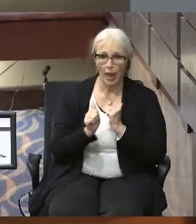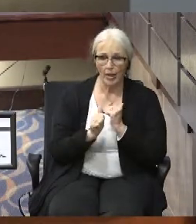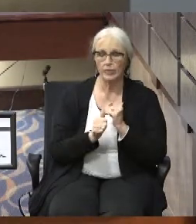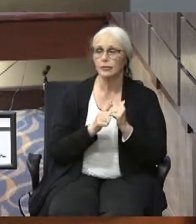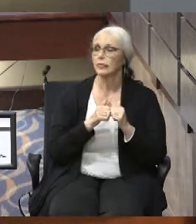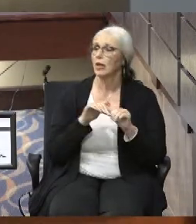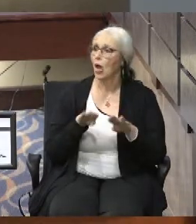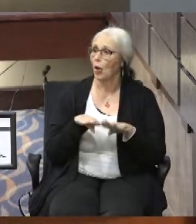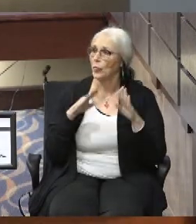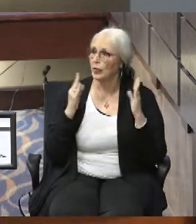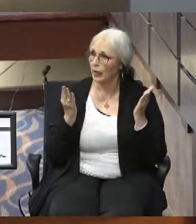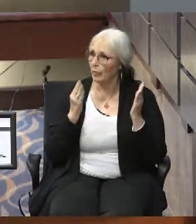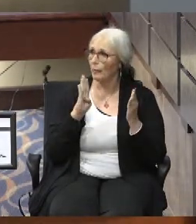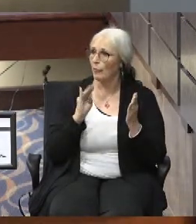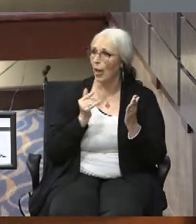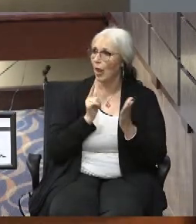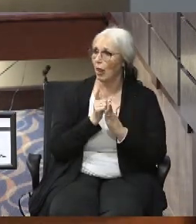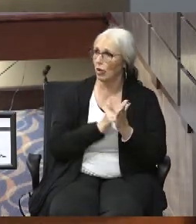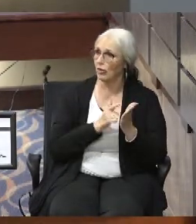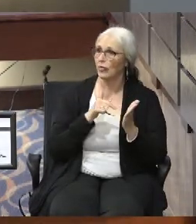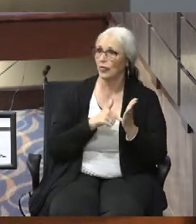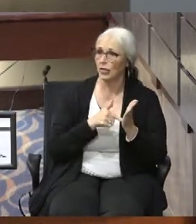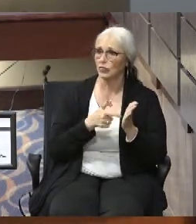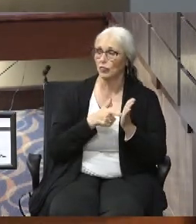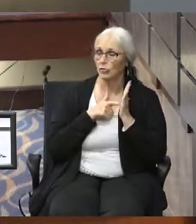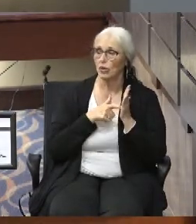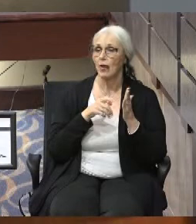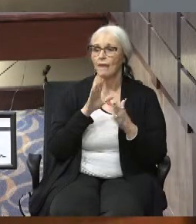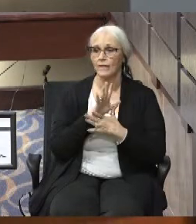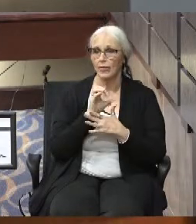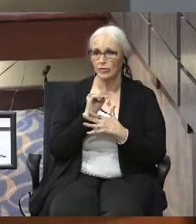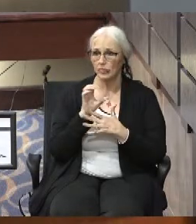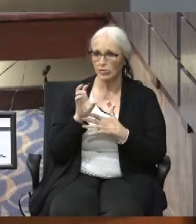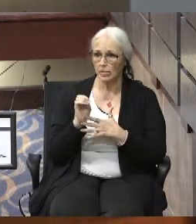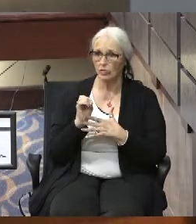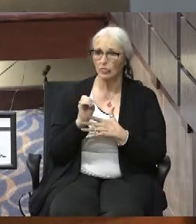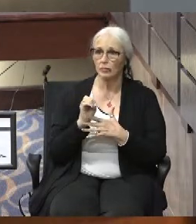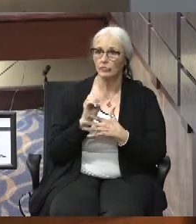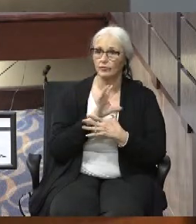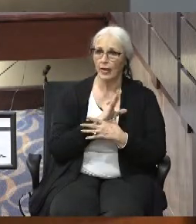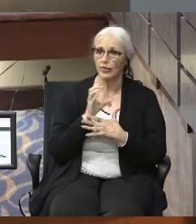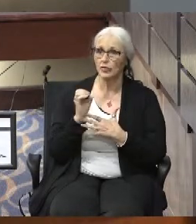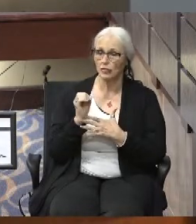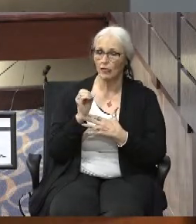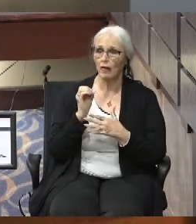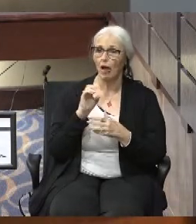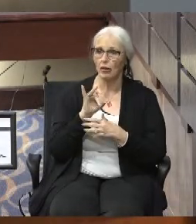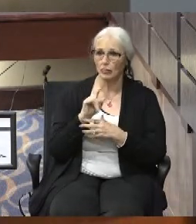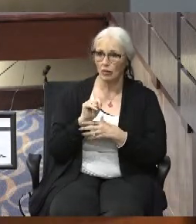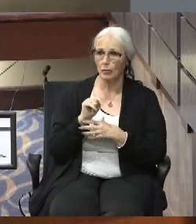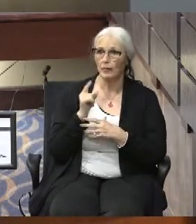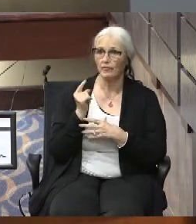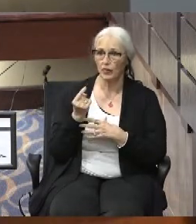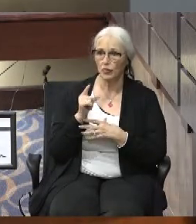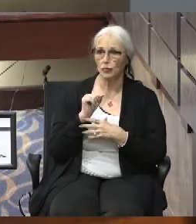the public as required by law. This ordinance was approved by a 5-0 council vote on first reading on October 4th, 2022.